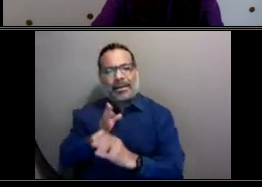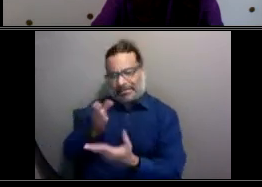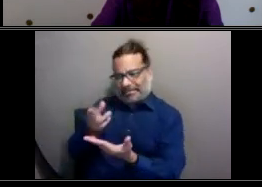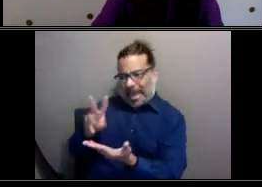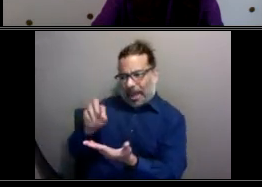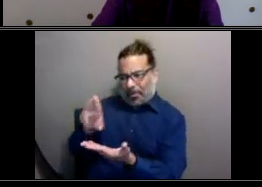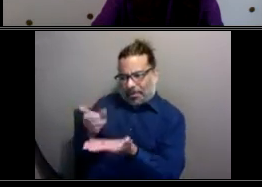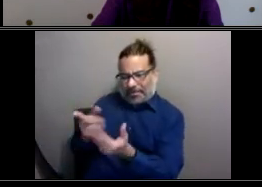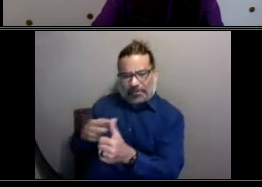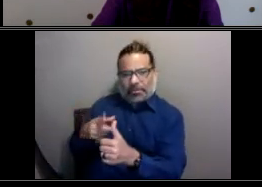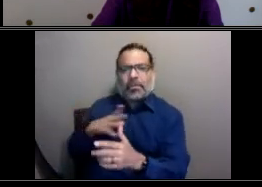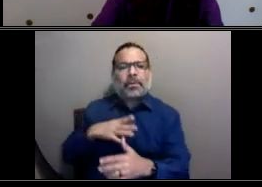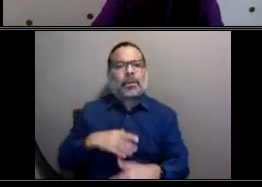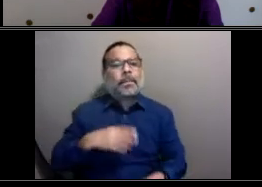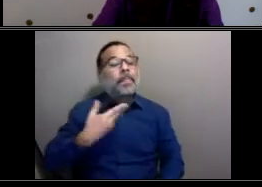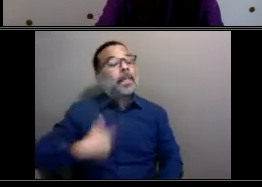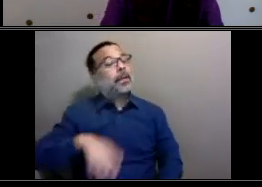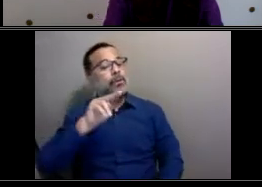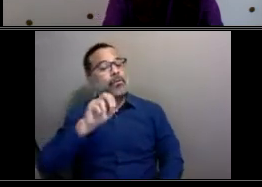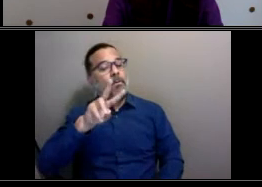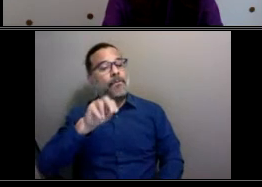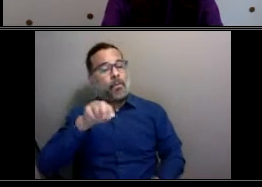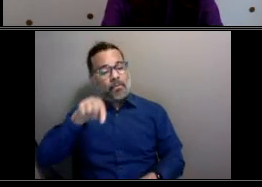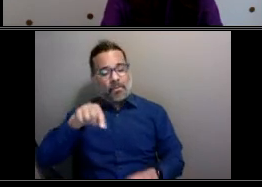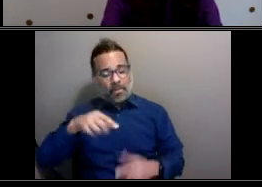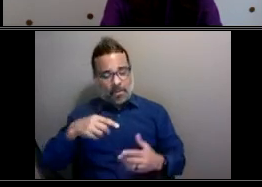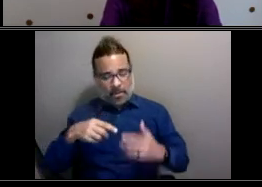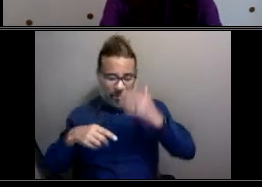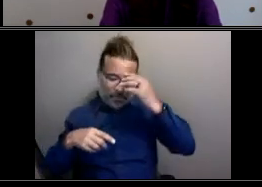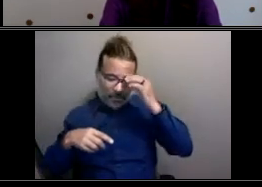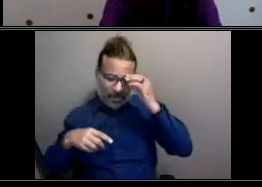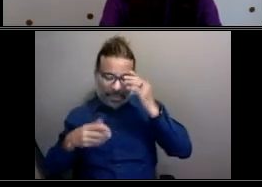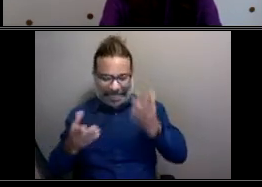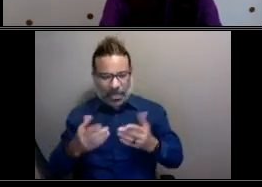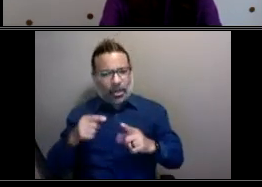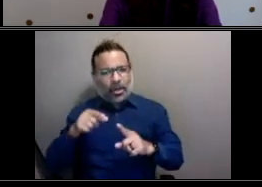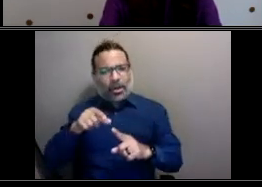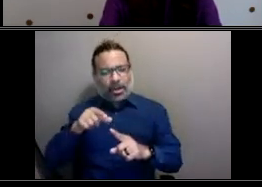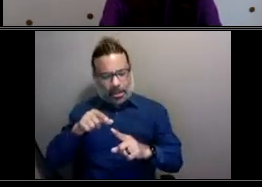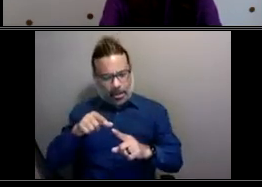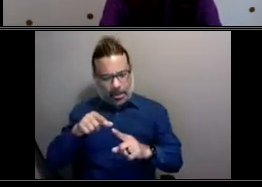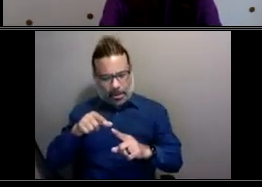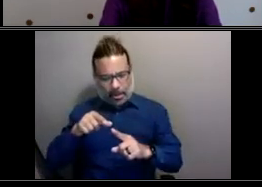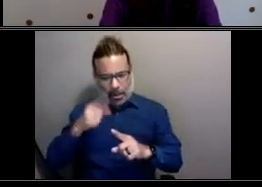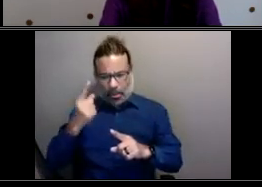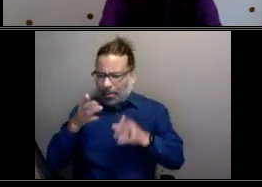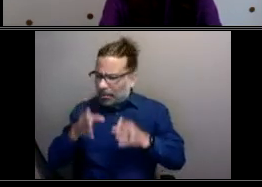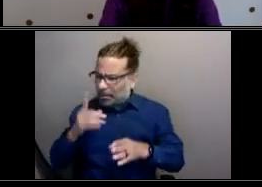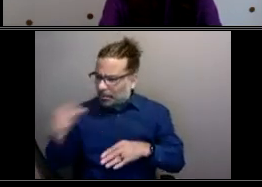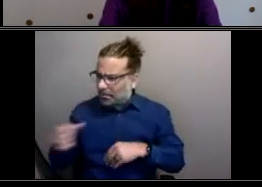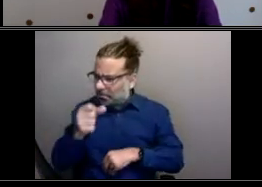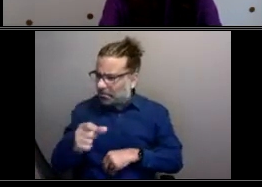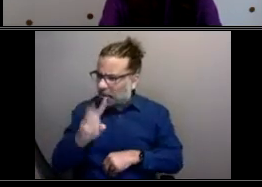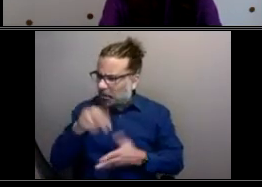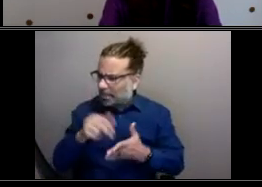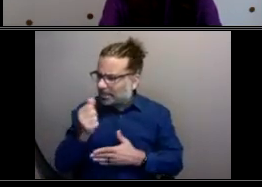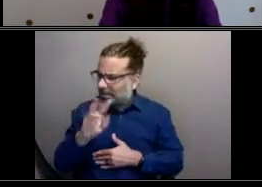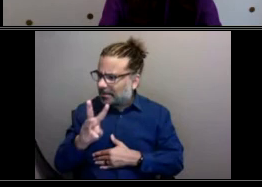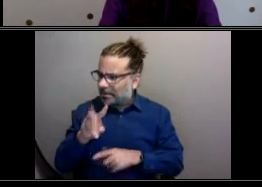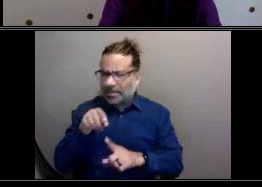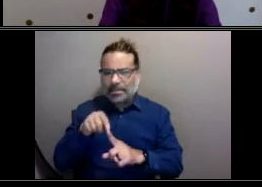that here at Novo, one of the things that we try to do is the individual who we placed here back in 2016, who, by the way, has